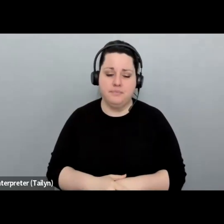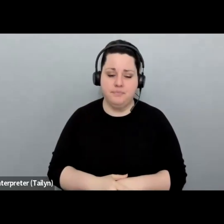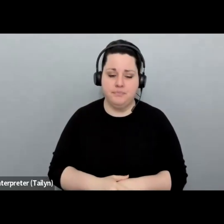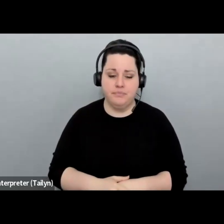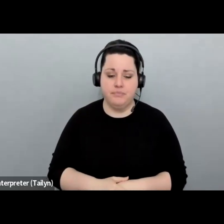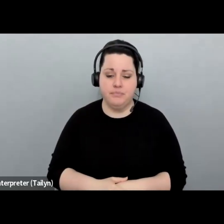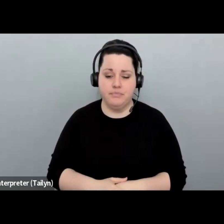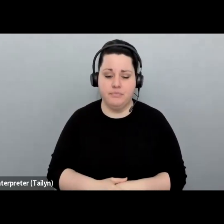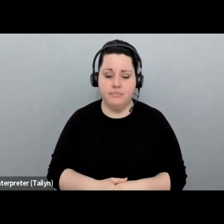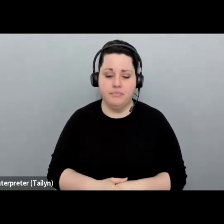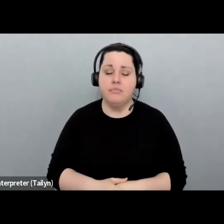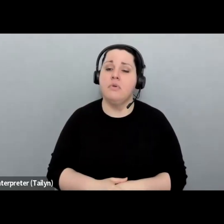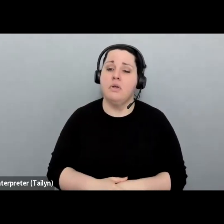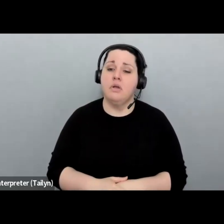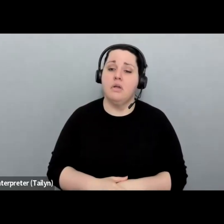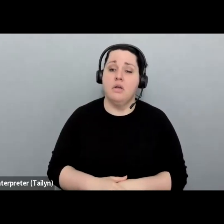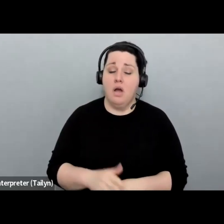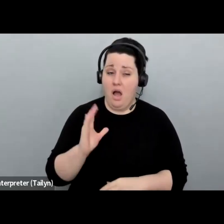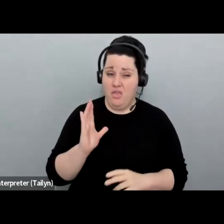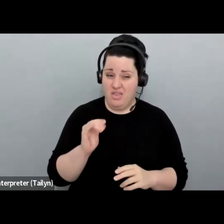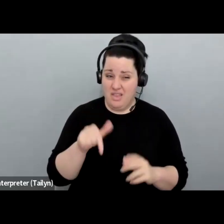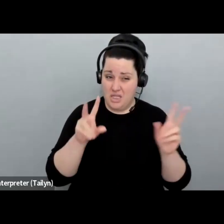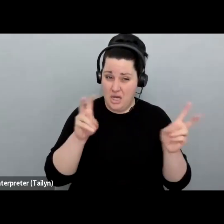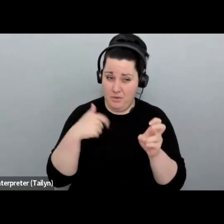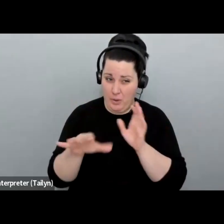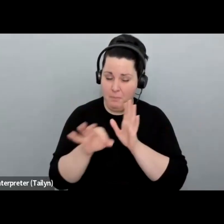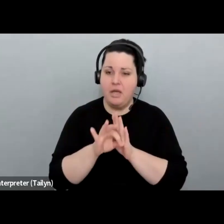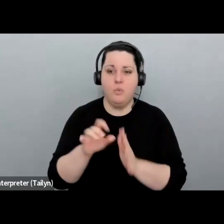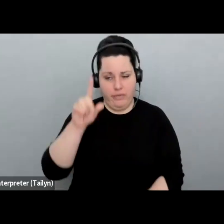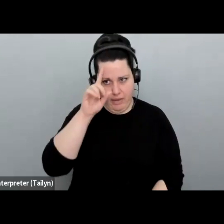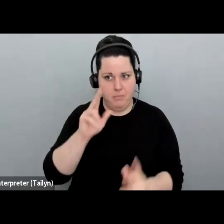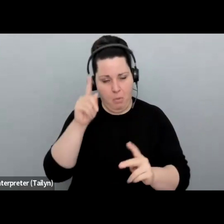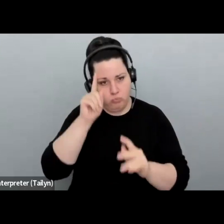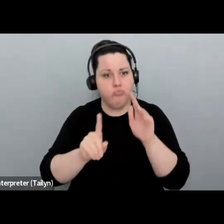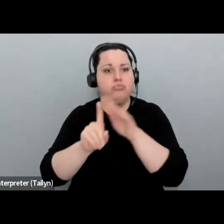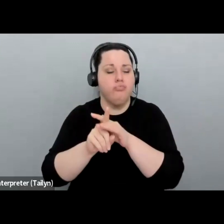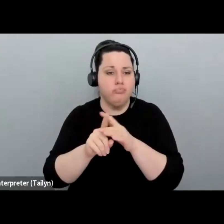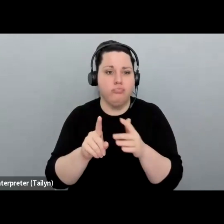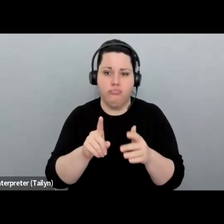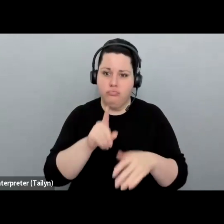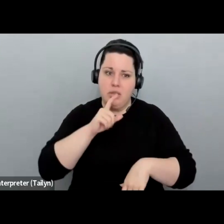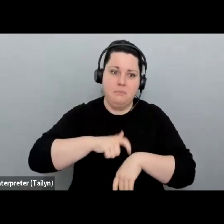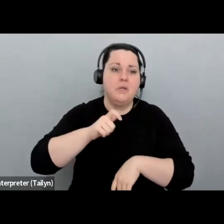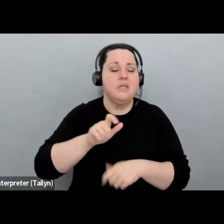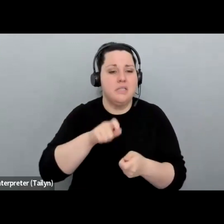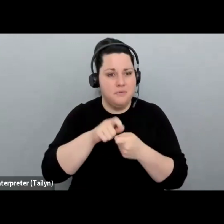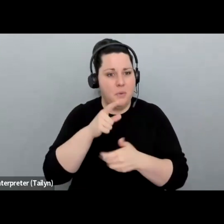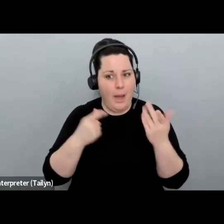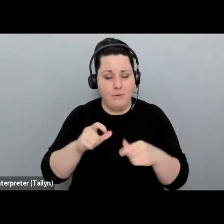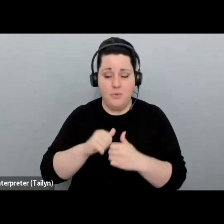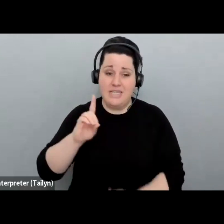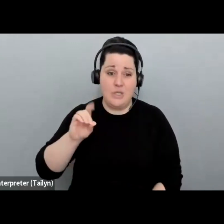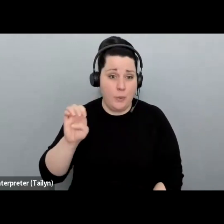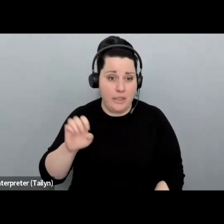with. We've selected topics that we think are the most top of mind and the most timely, specifically what's happening with the